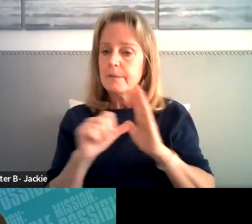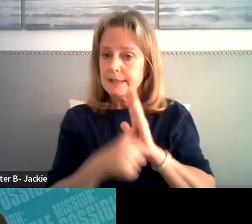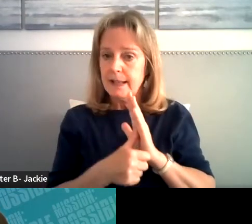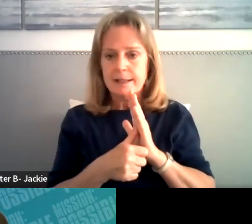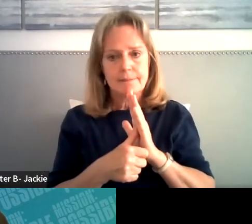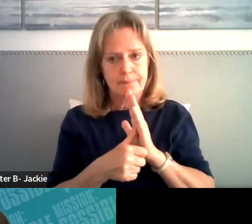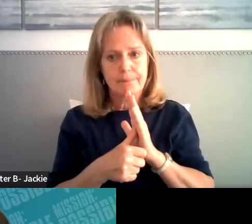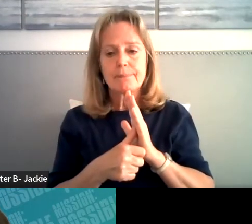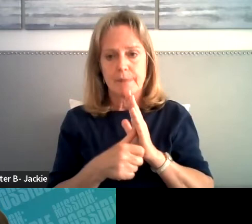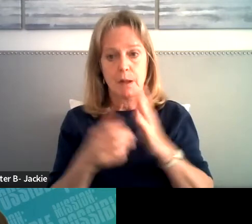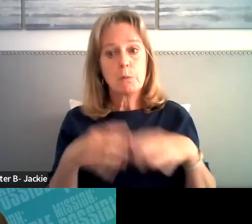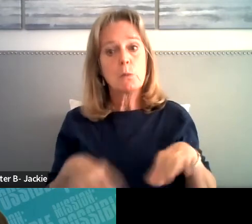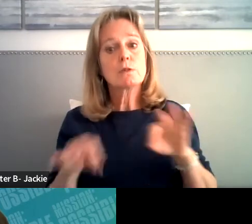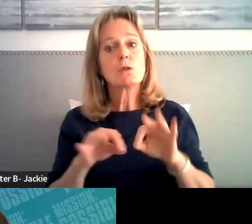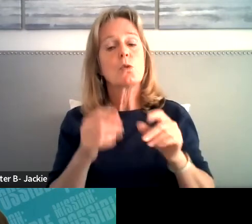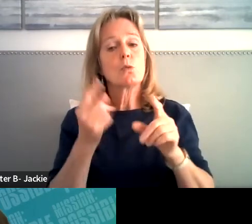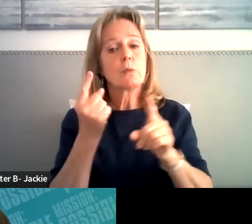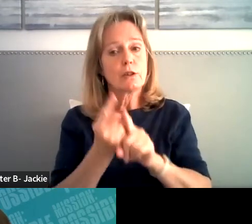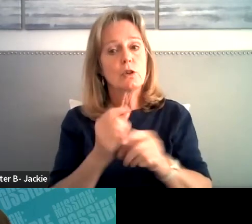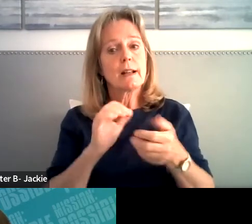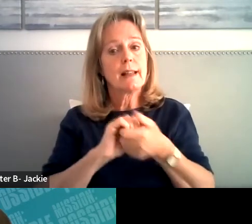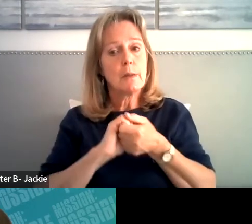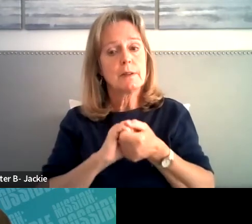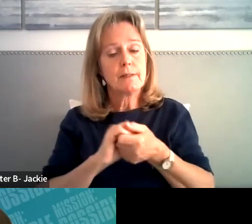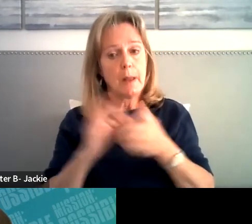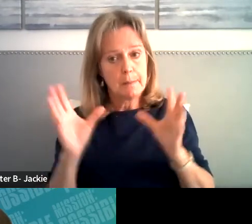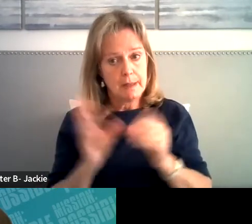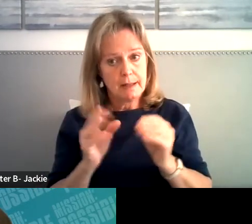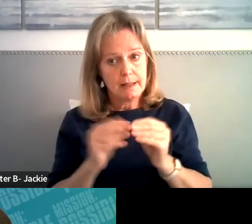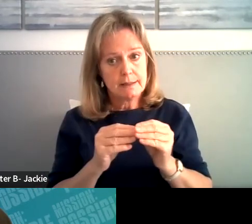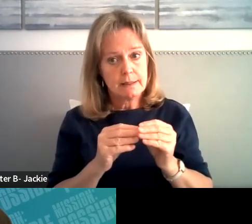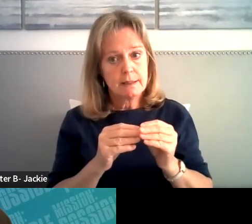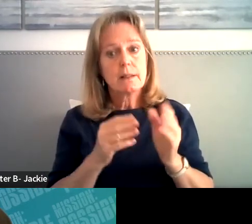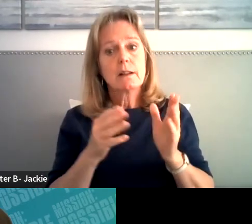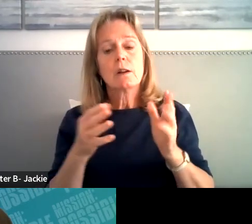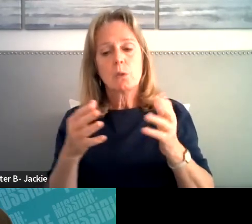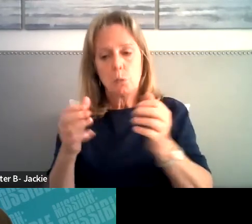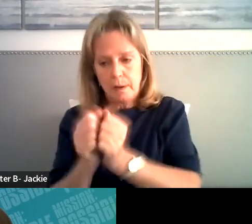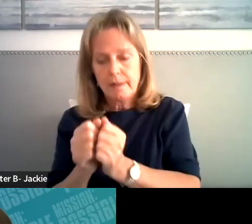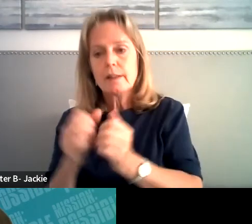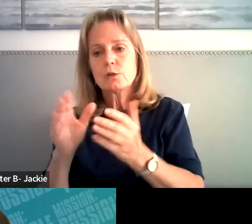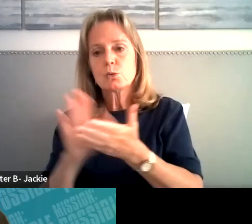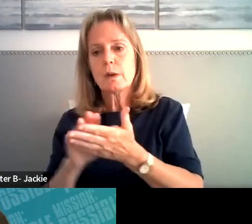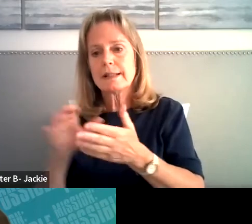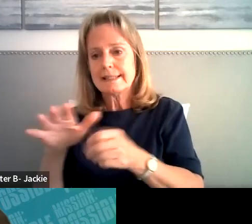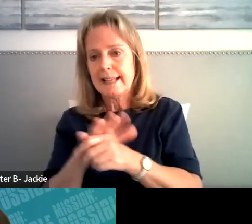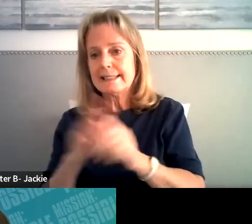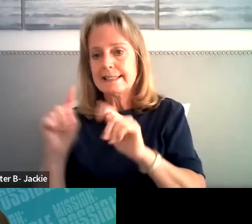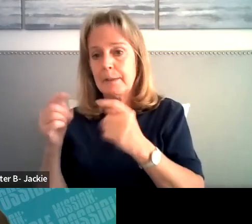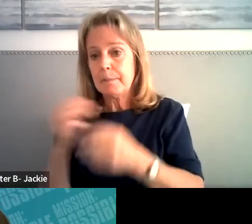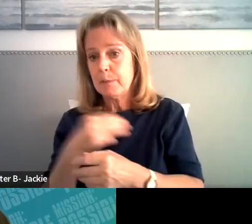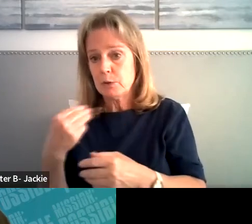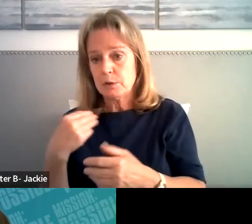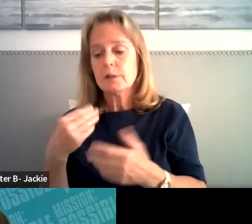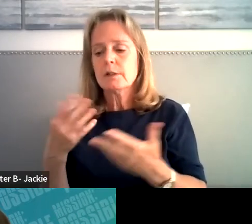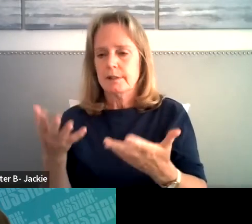importance of that regular collaborative meeting among school site team members, which provided an